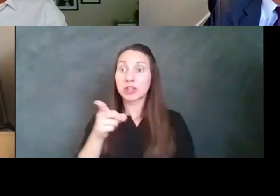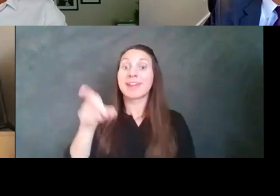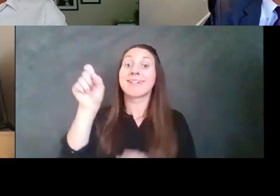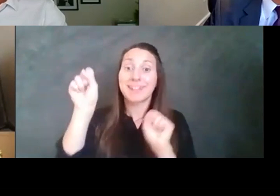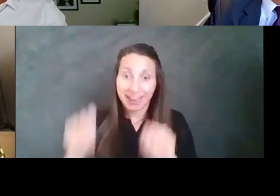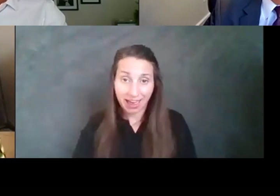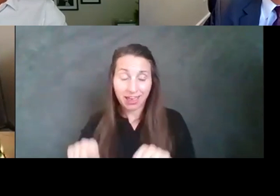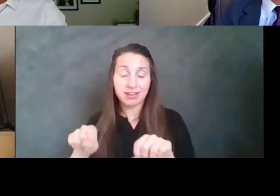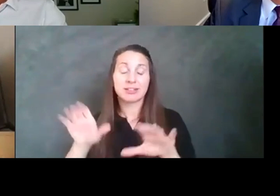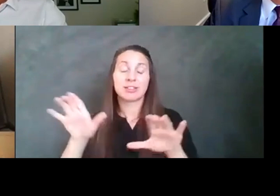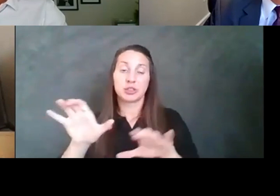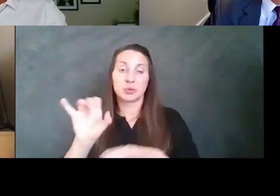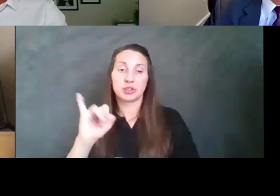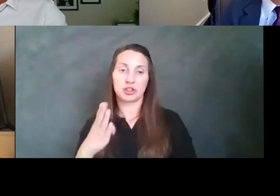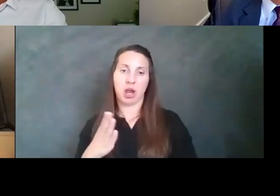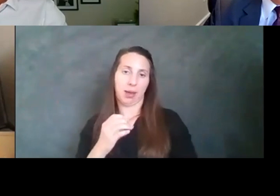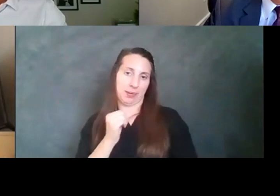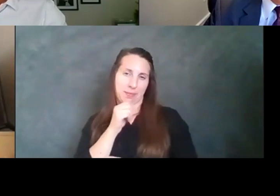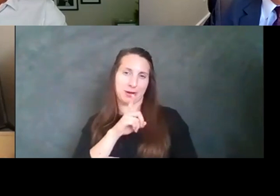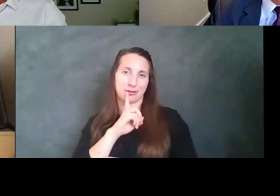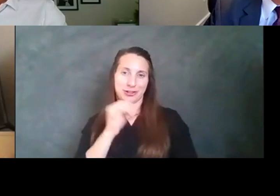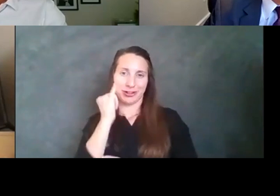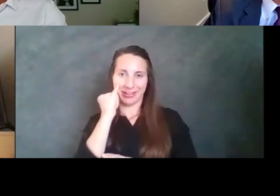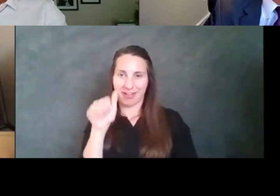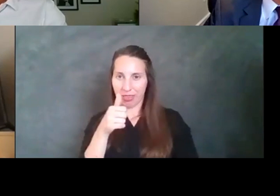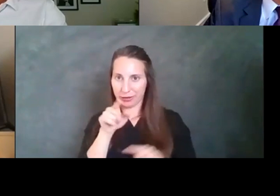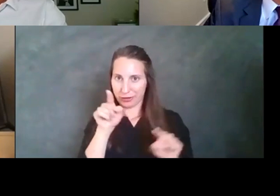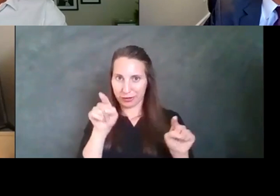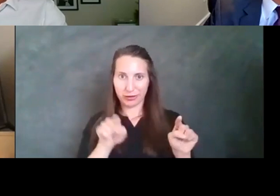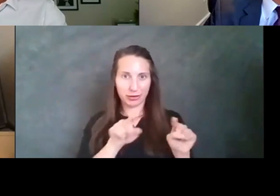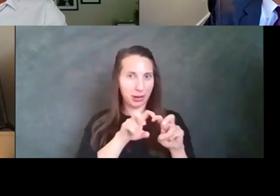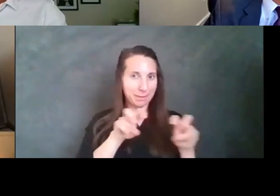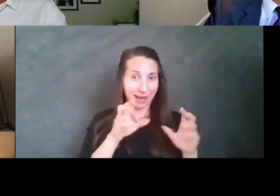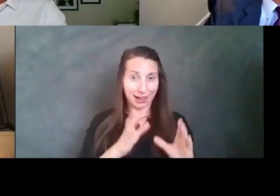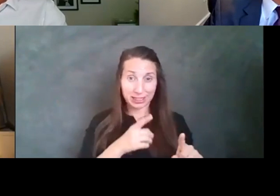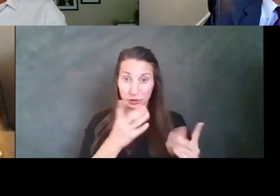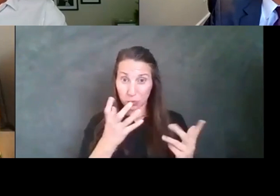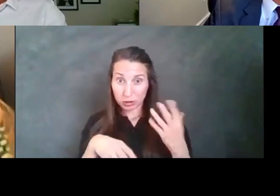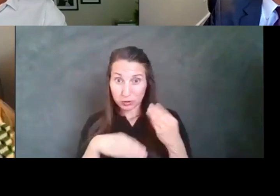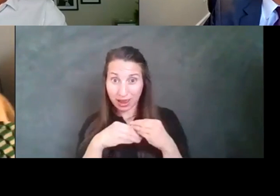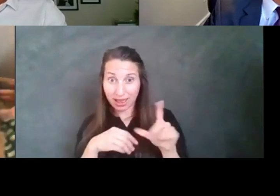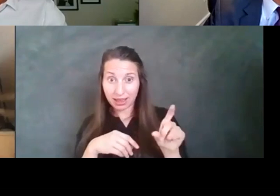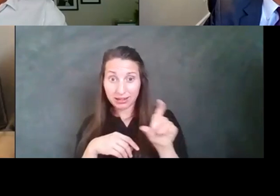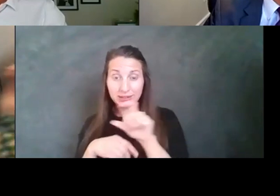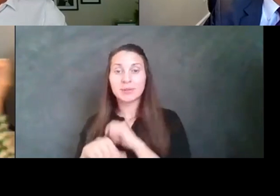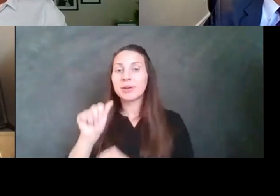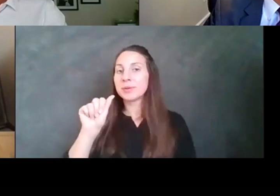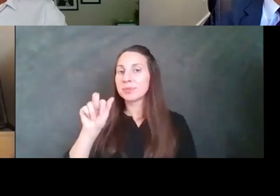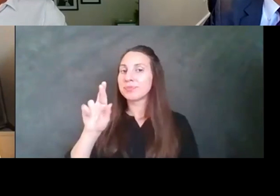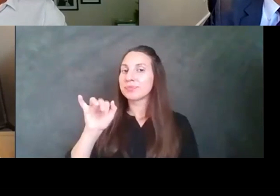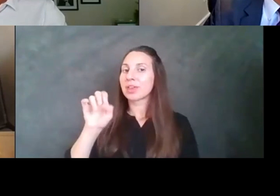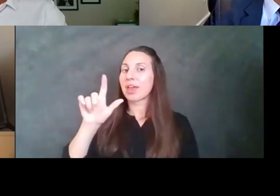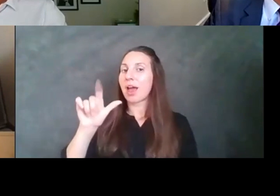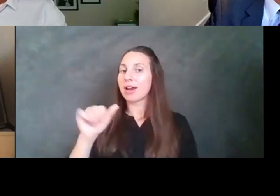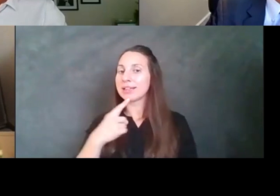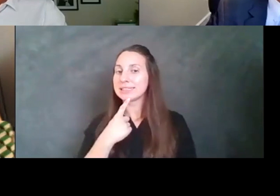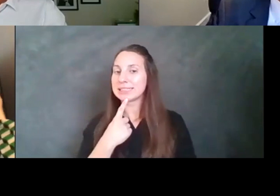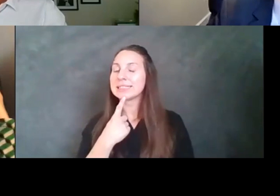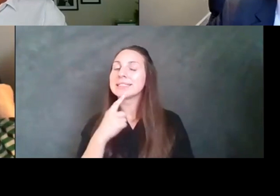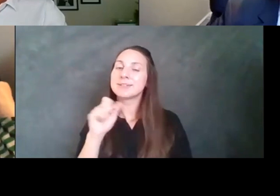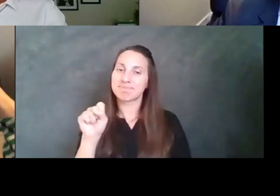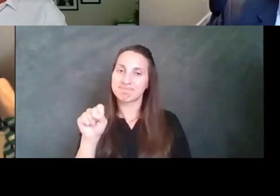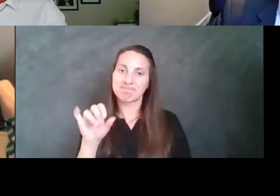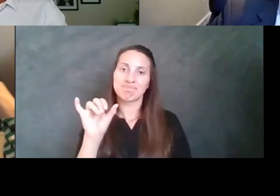know if any of the other panelists would like to add to that idea. Quite a bit, because I think that